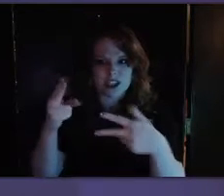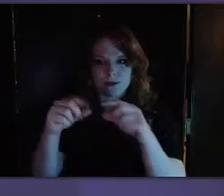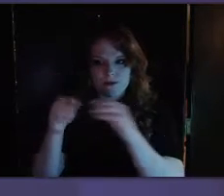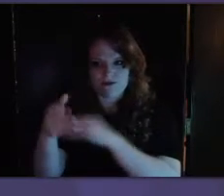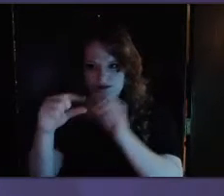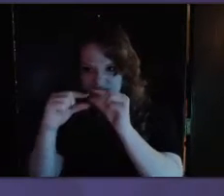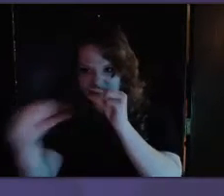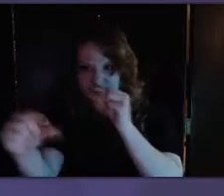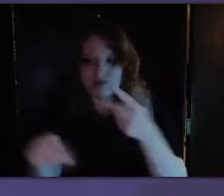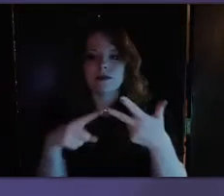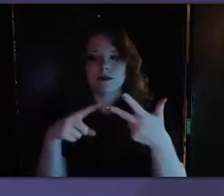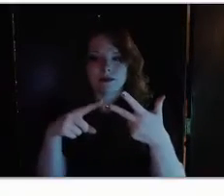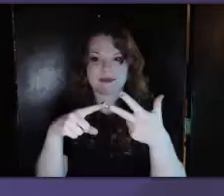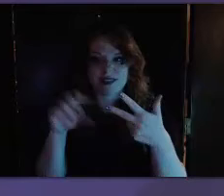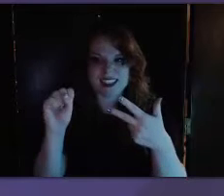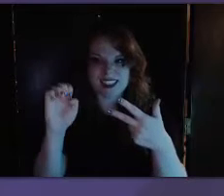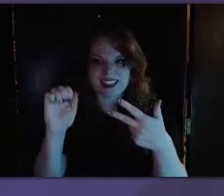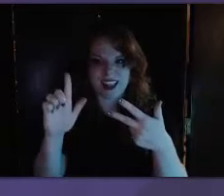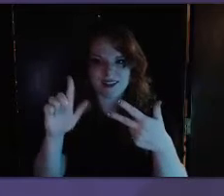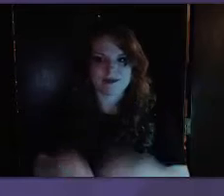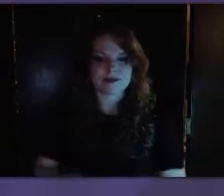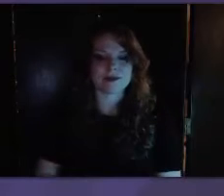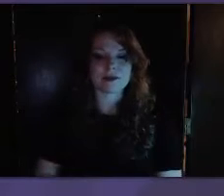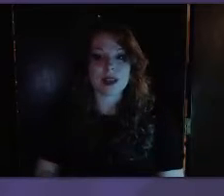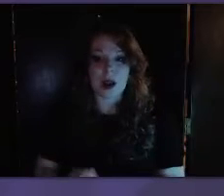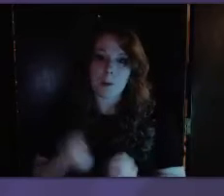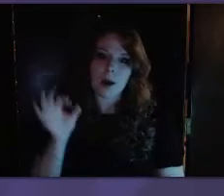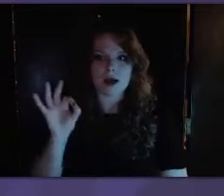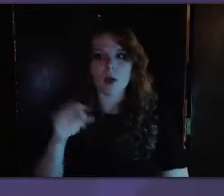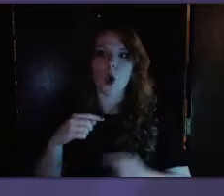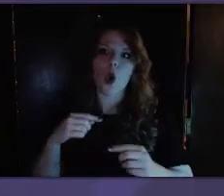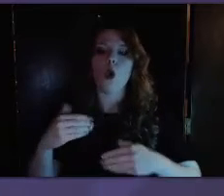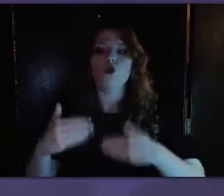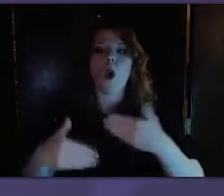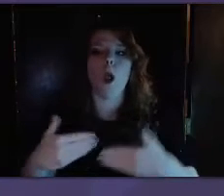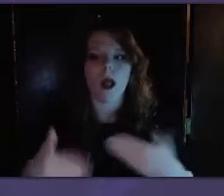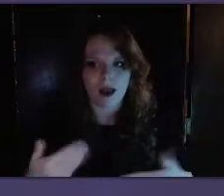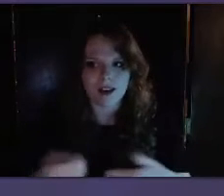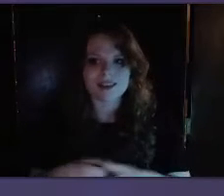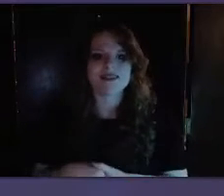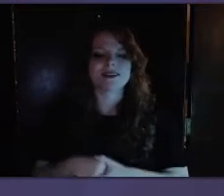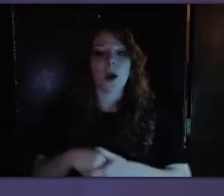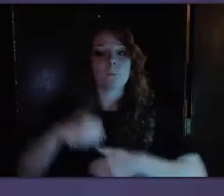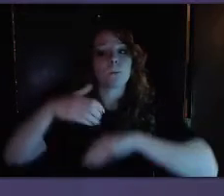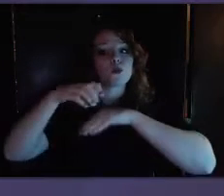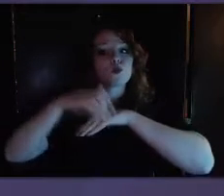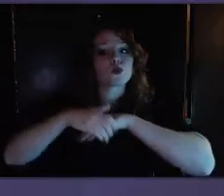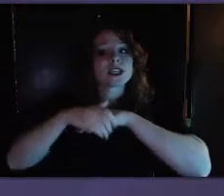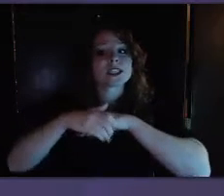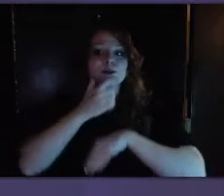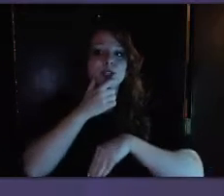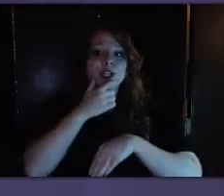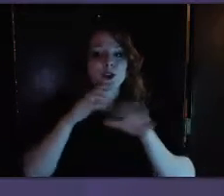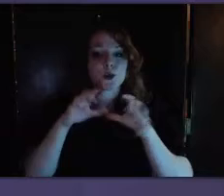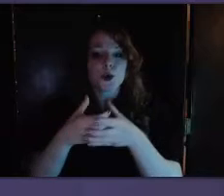or C, seals. Question 9 is rolling along. The British group has created a device that